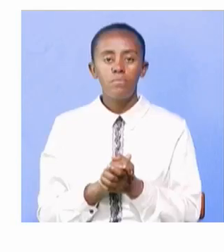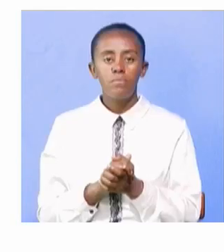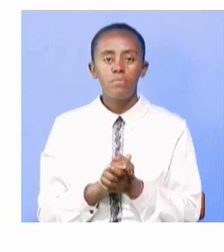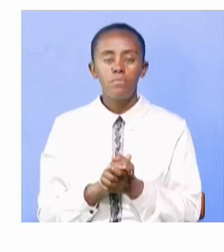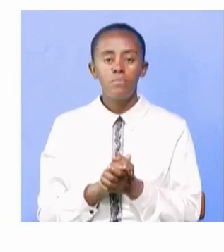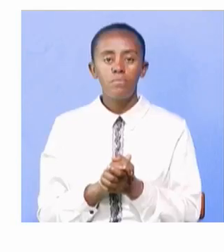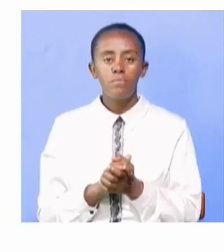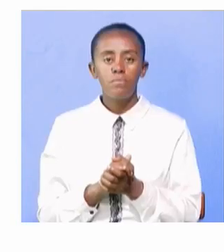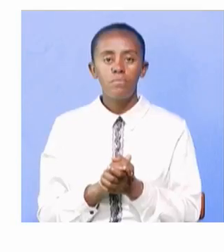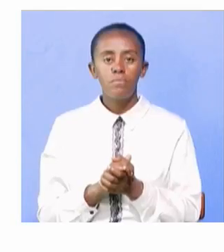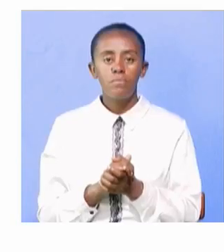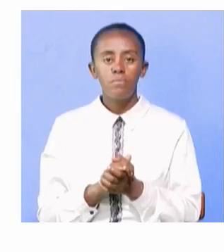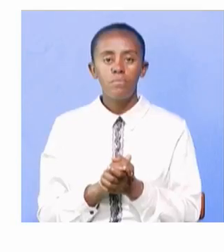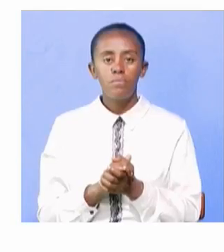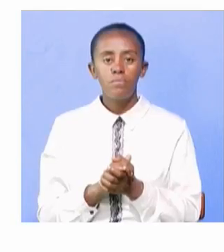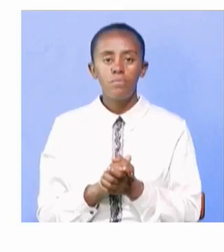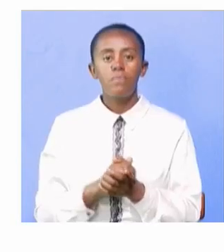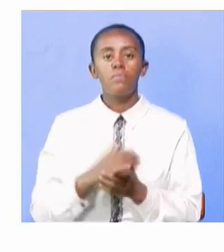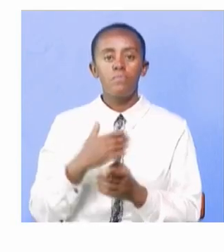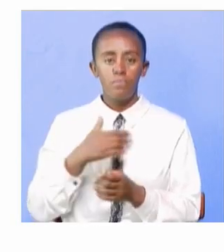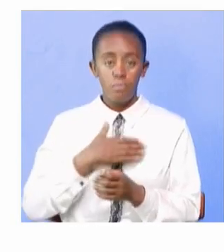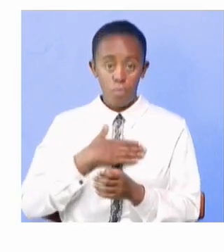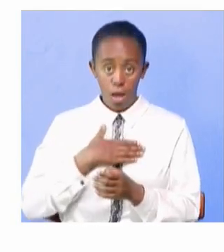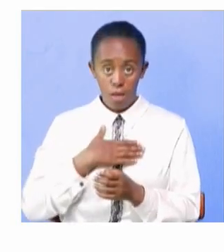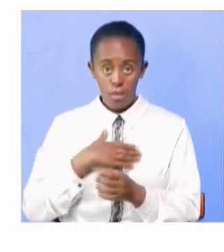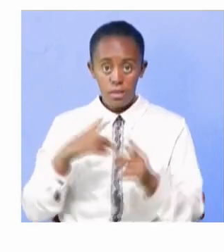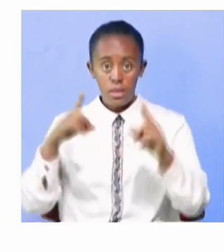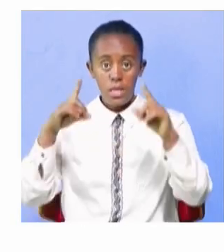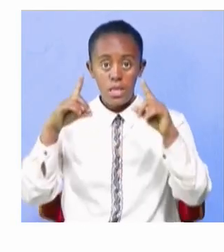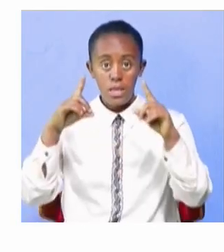My test